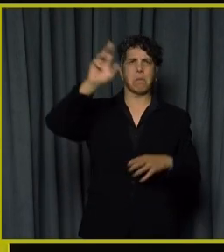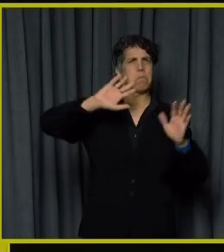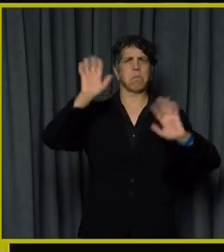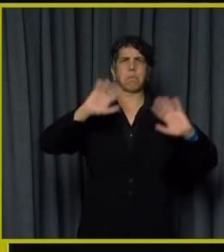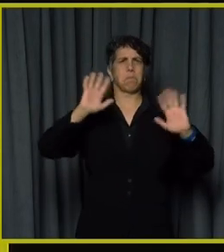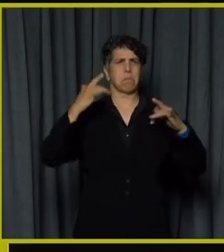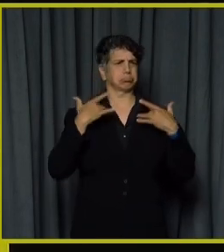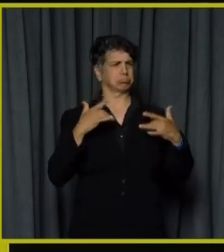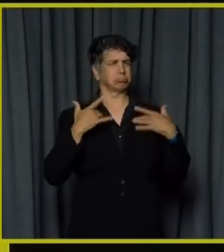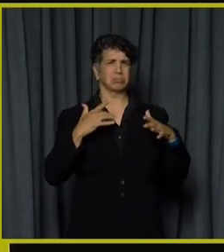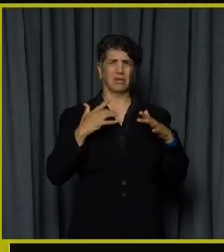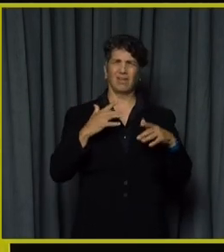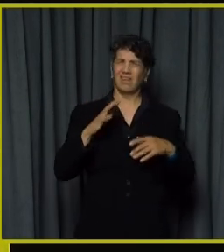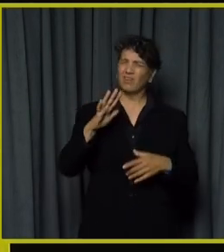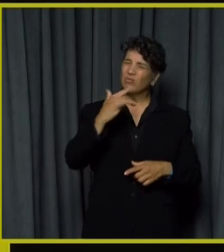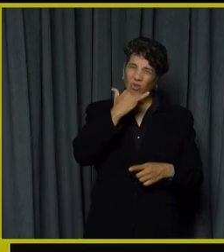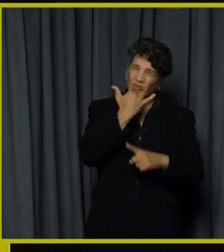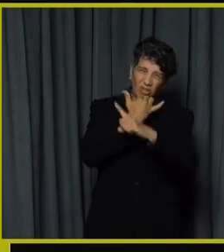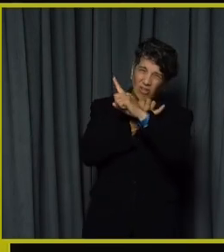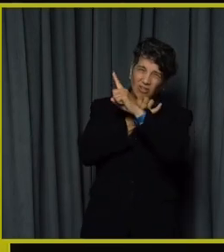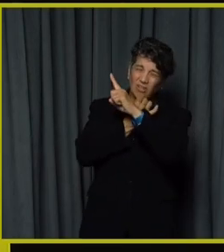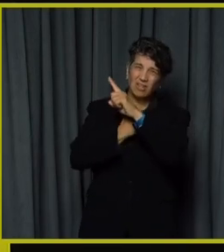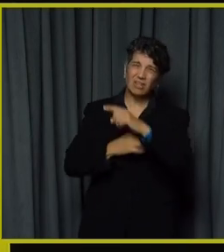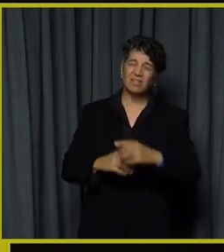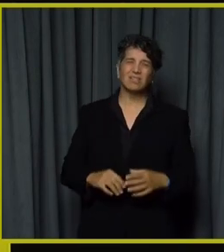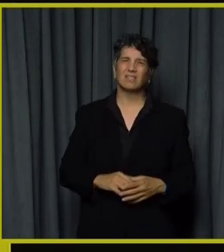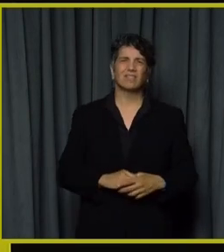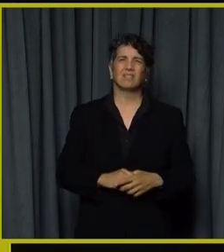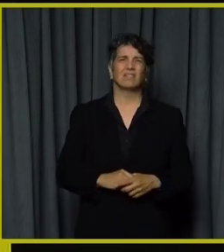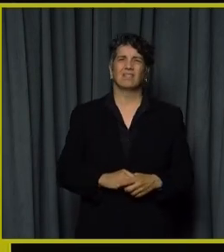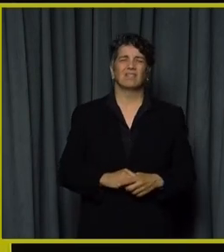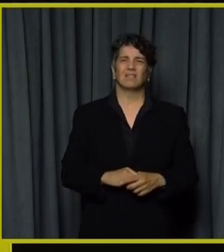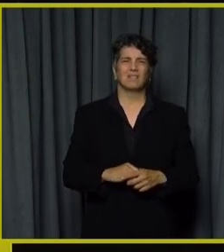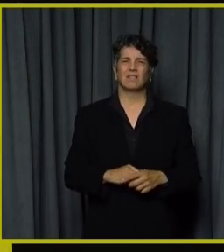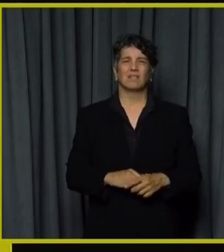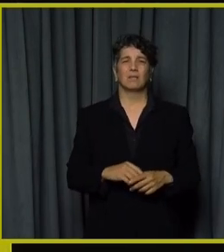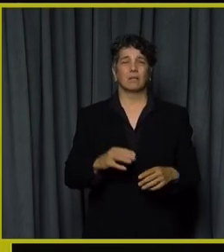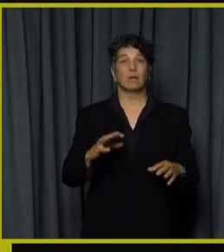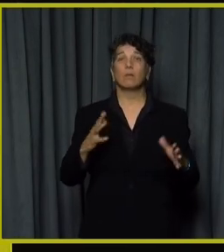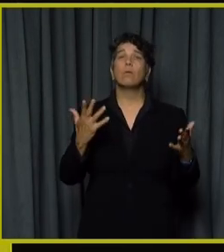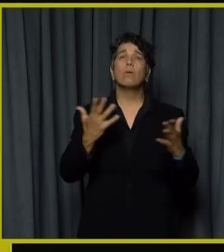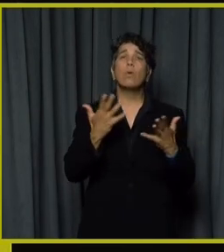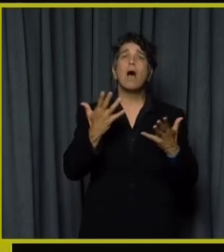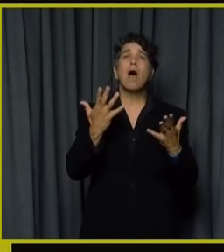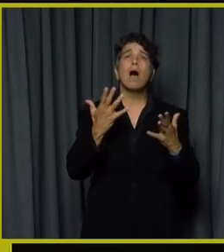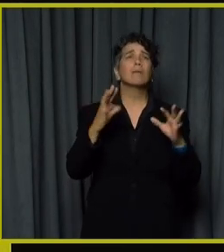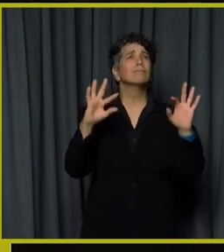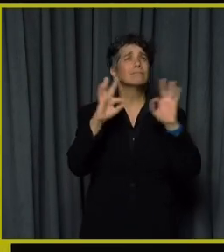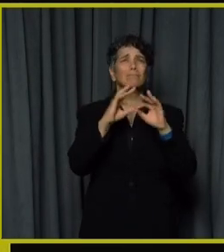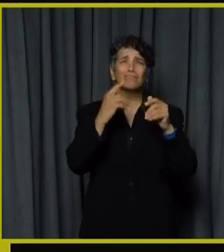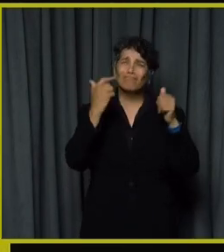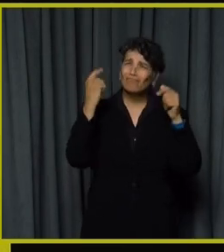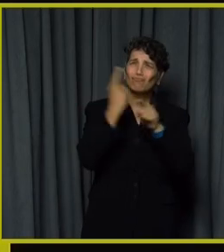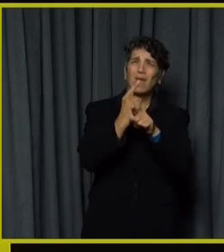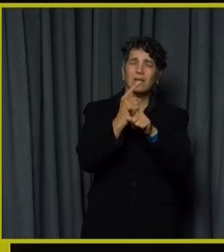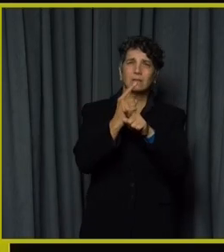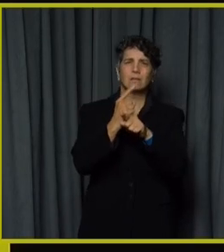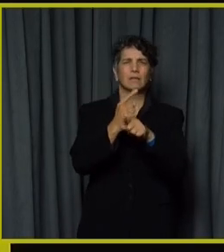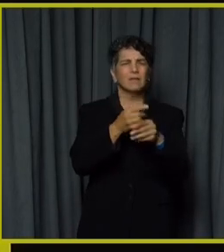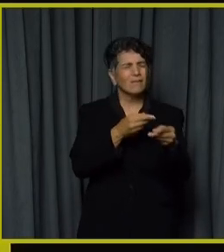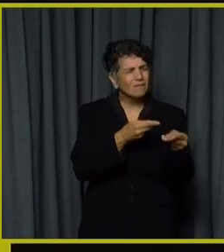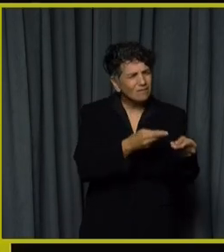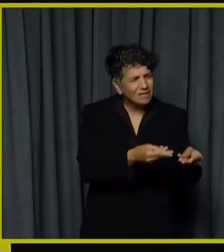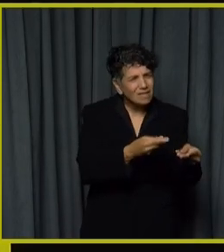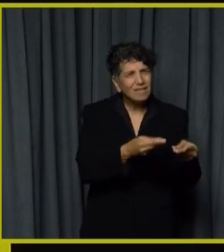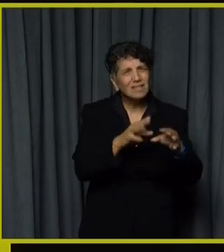is right is to feed people, give people health care, secure the right to vote, respect all